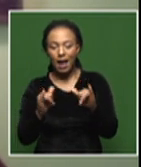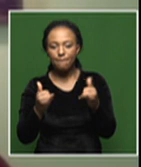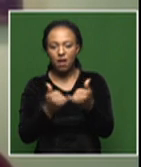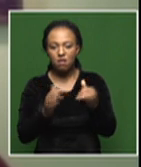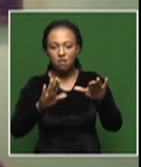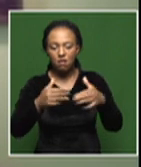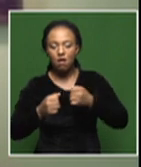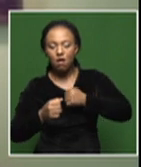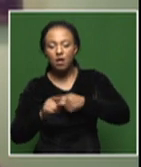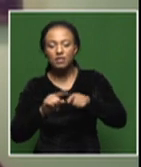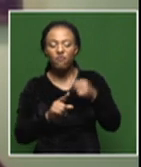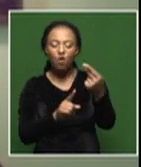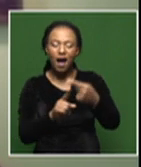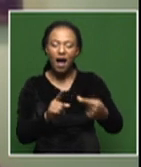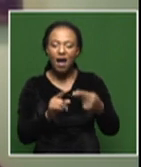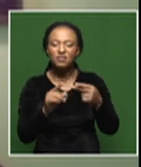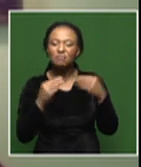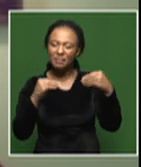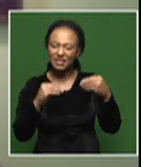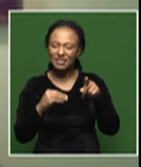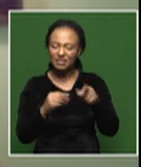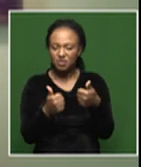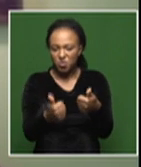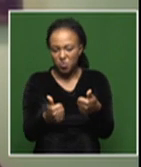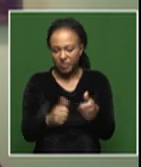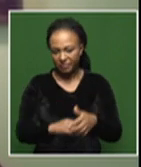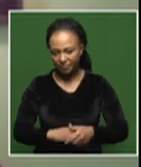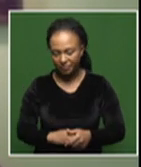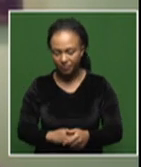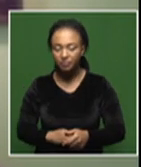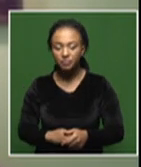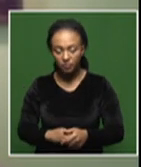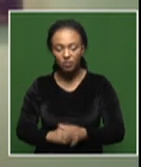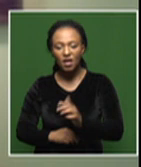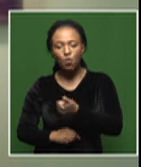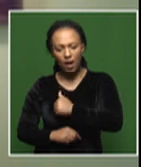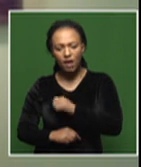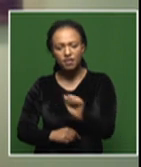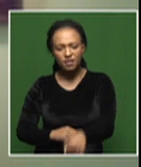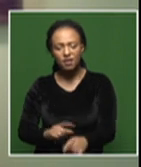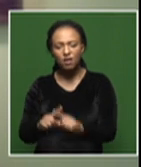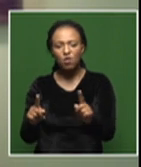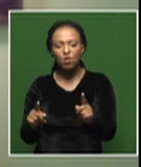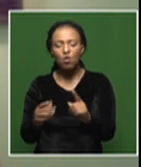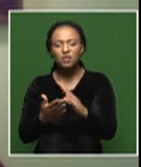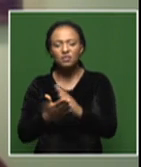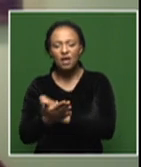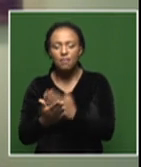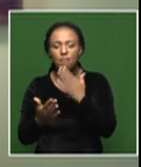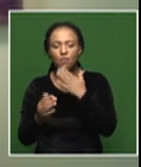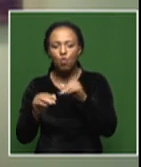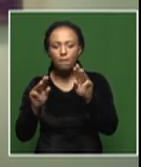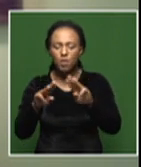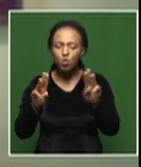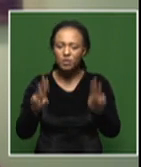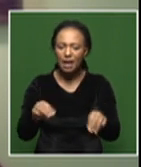art market in South Africa in general. We've still been lucky enough to handle some landmark